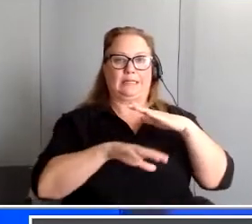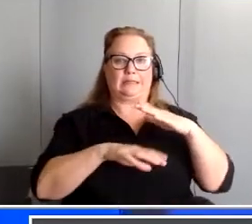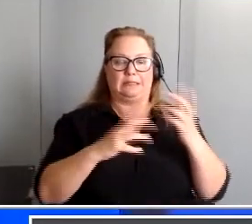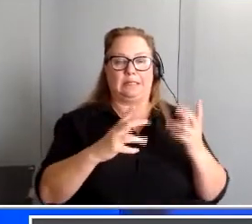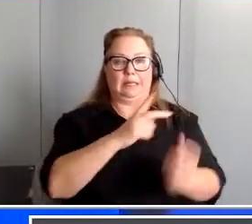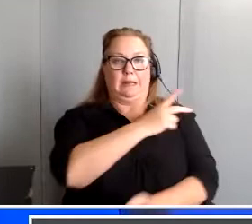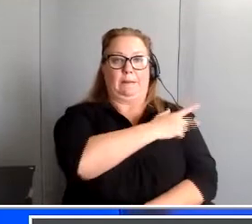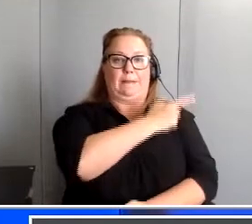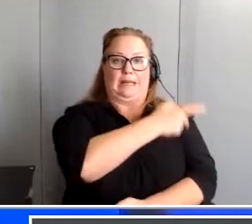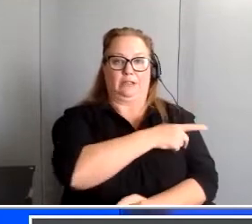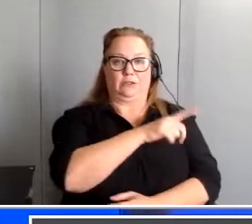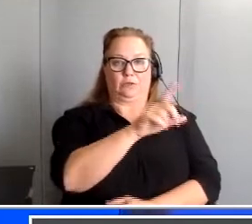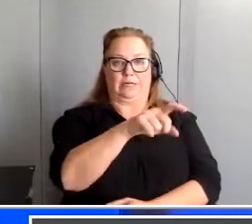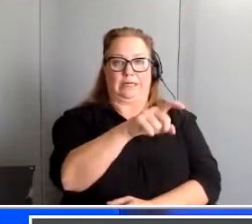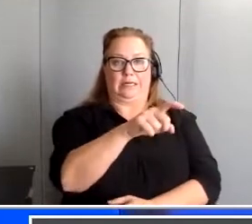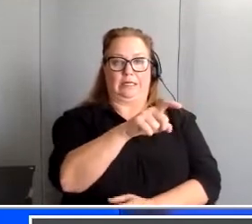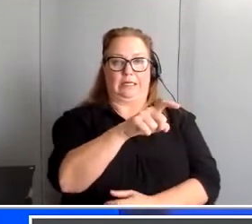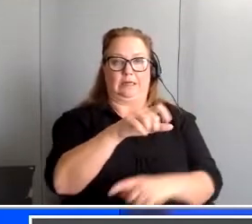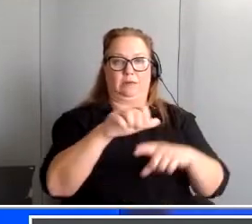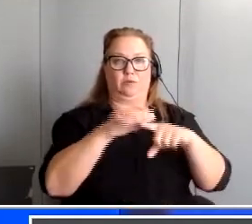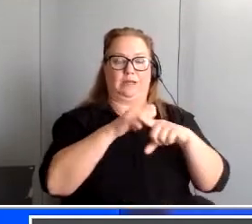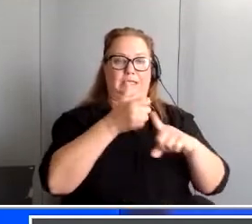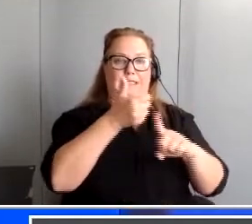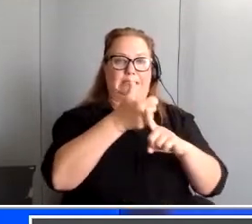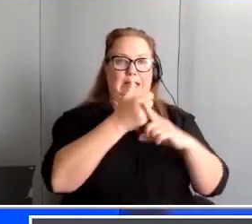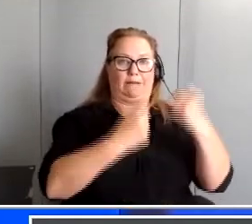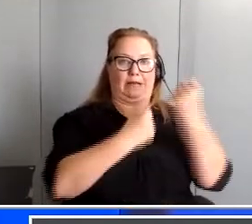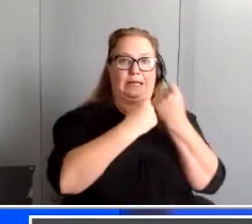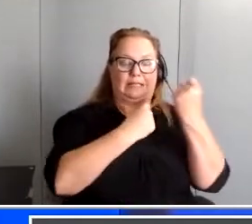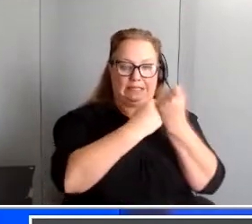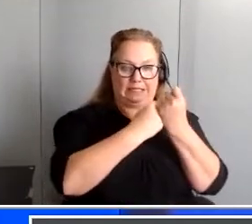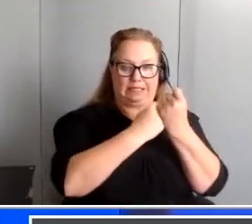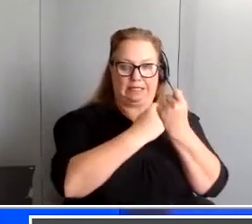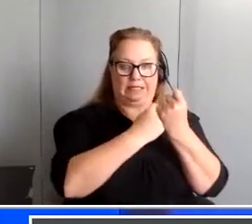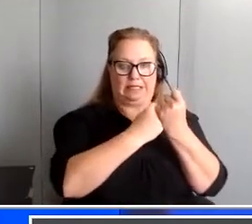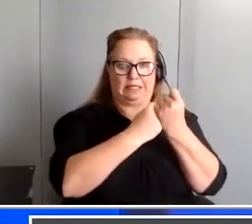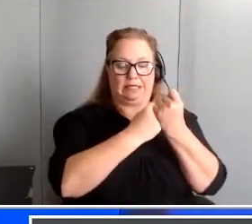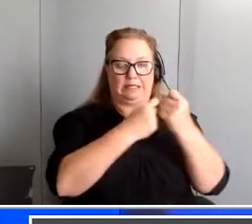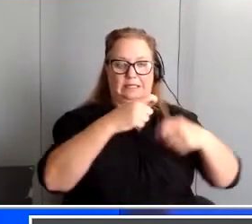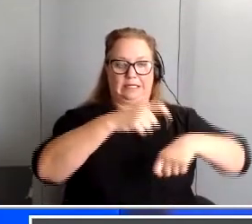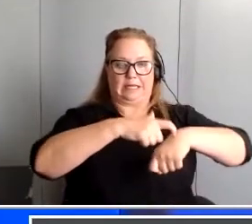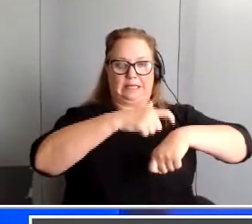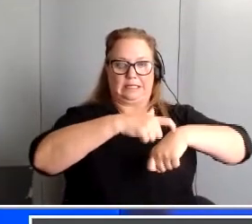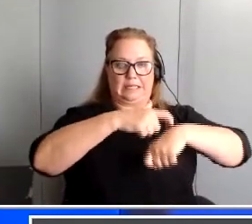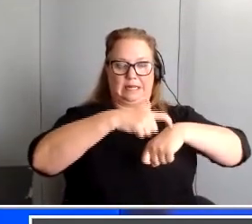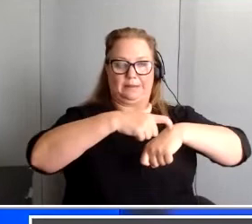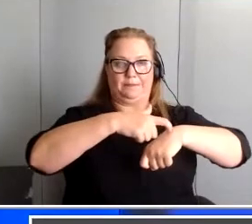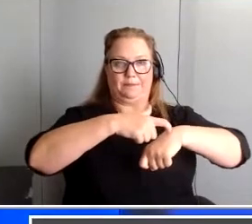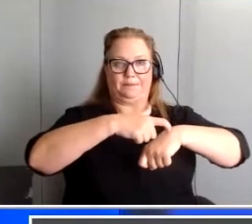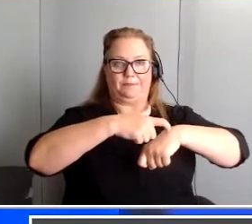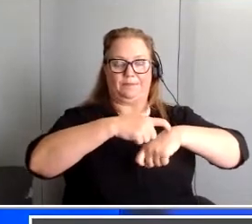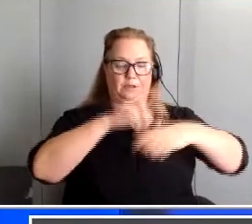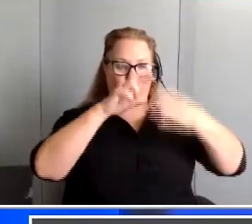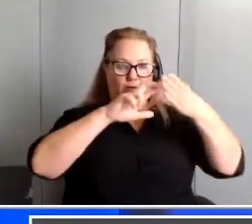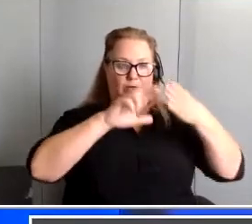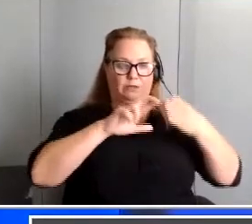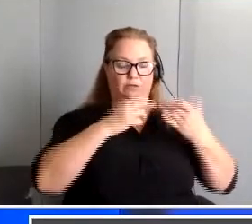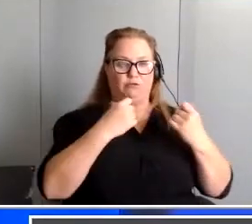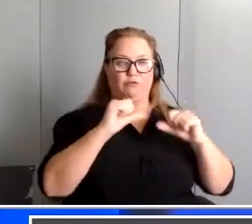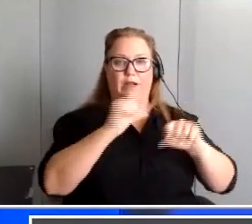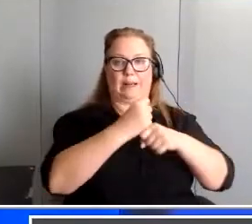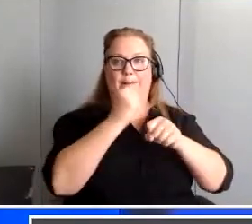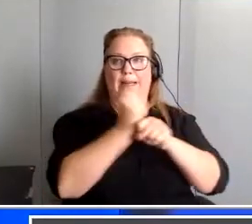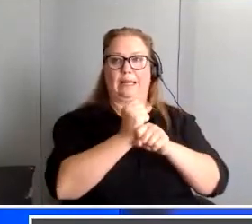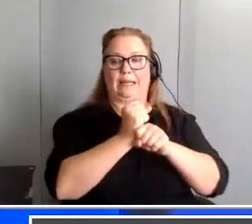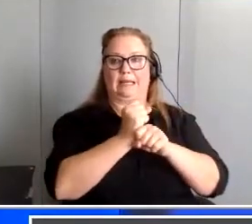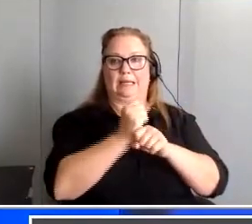need to practice self-advocacy and take the time to do the research to try to make the